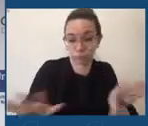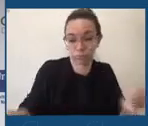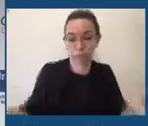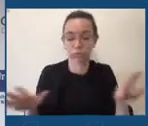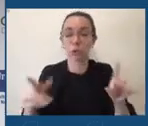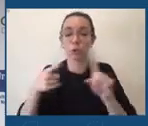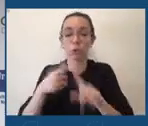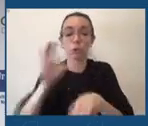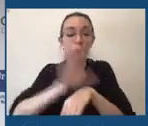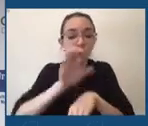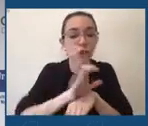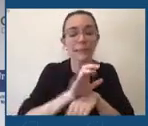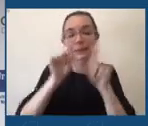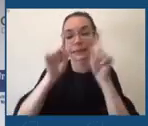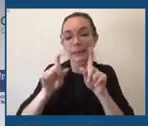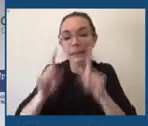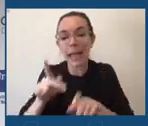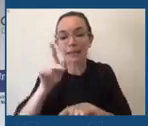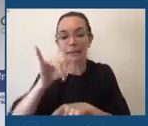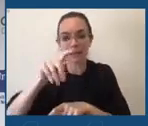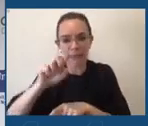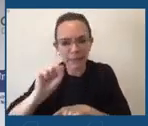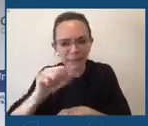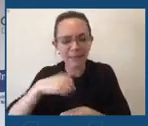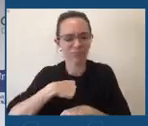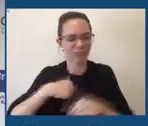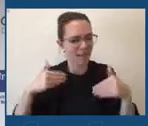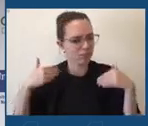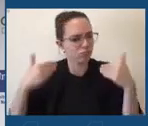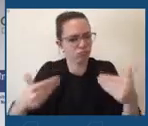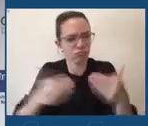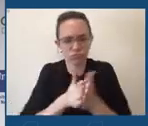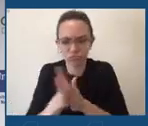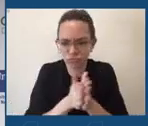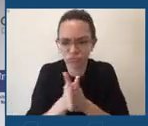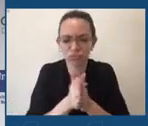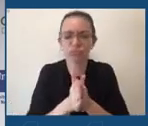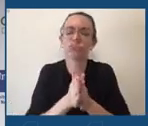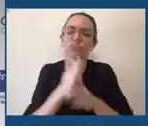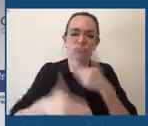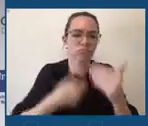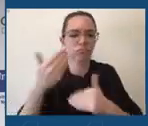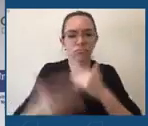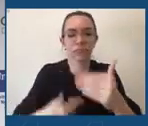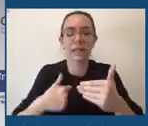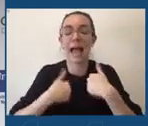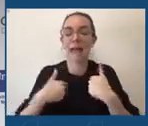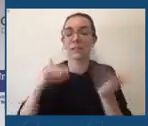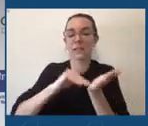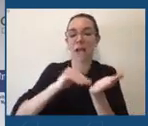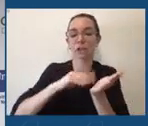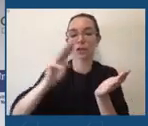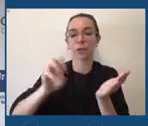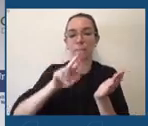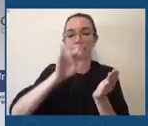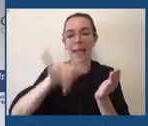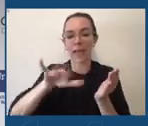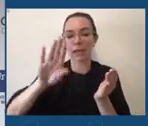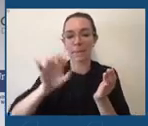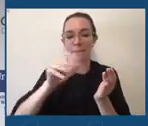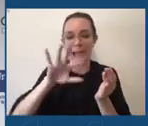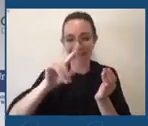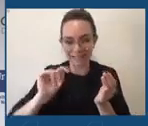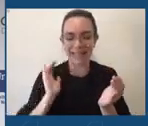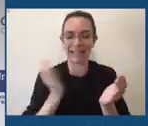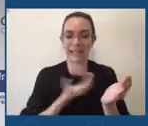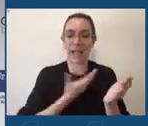test kits? I've taken this on with a vengeance. I have Dr. Mary Bassett. I brought her on as our health commissioner.